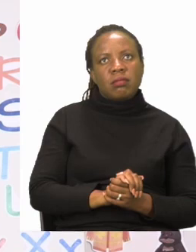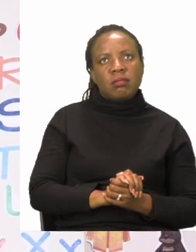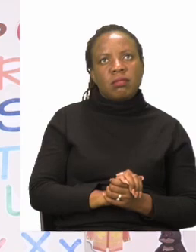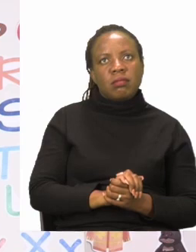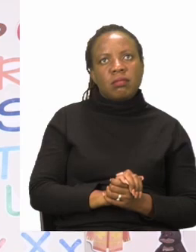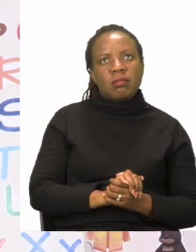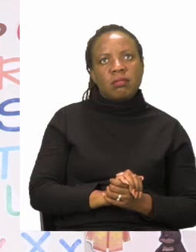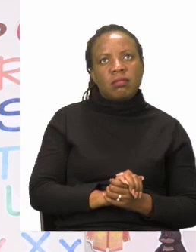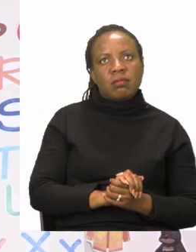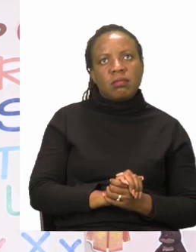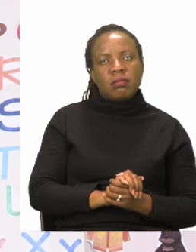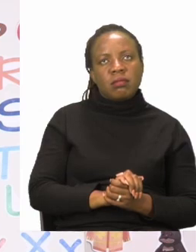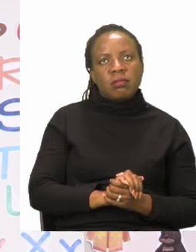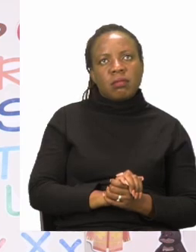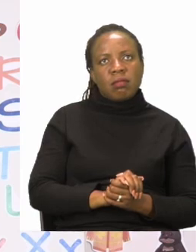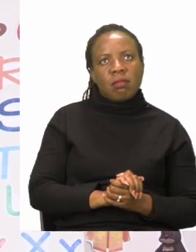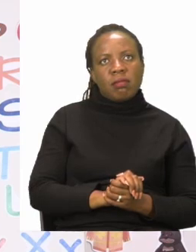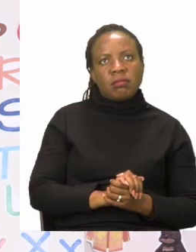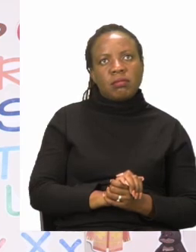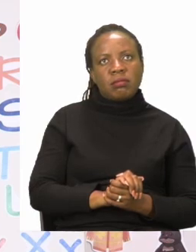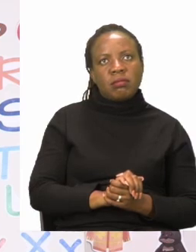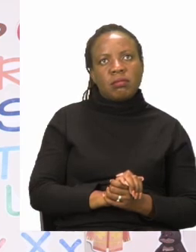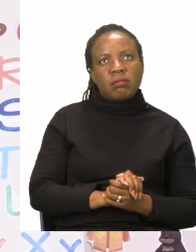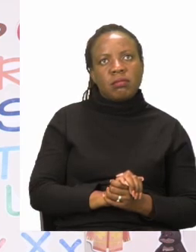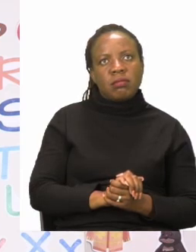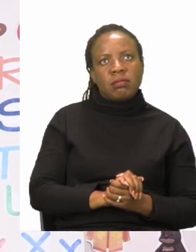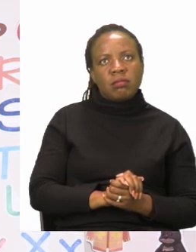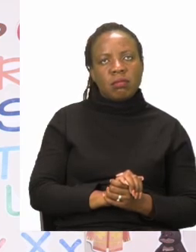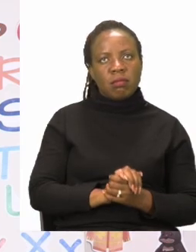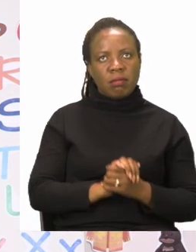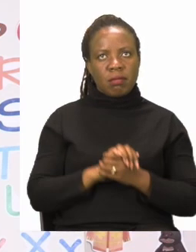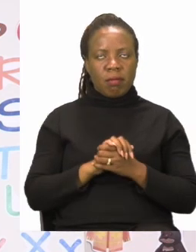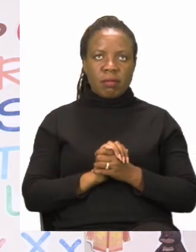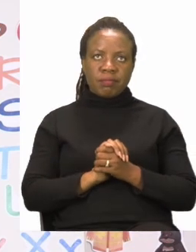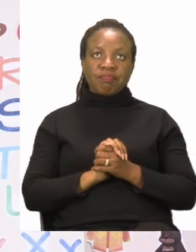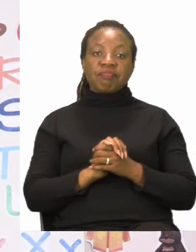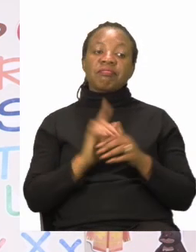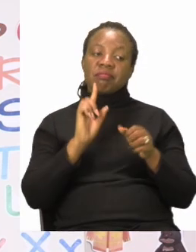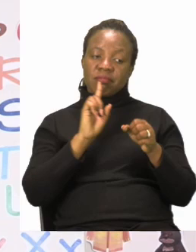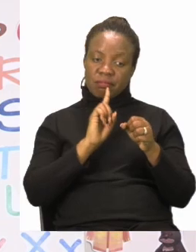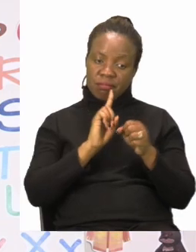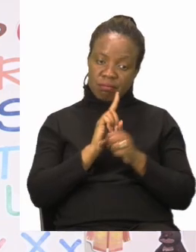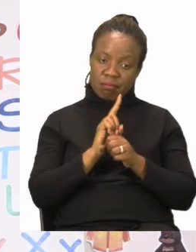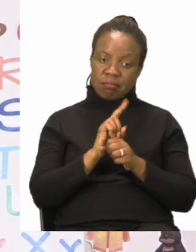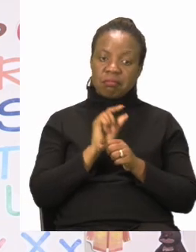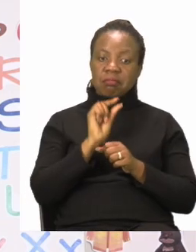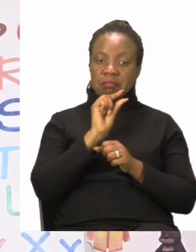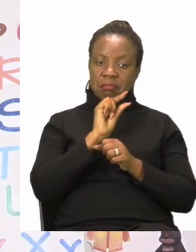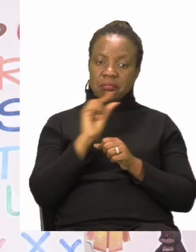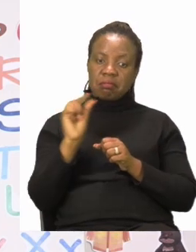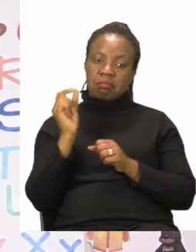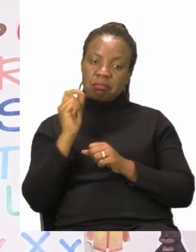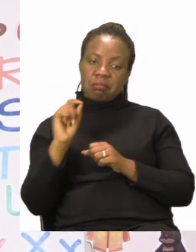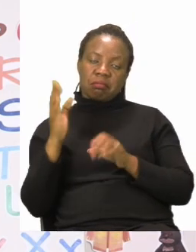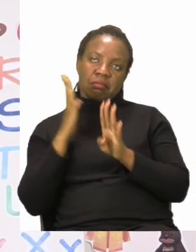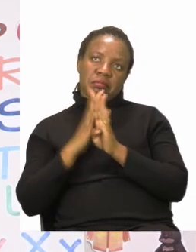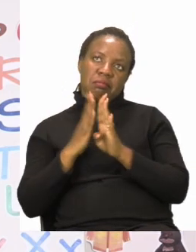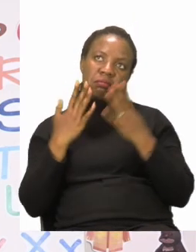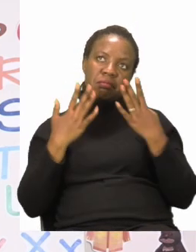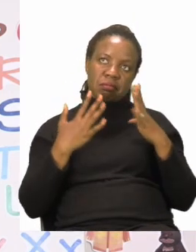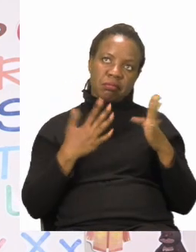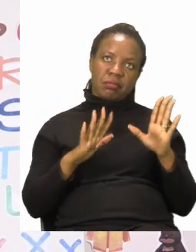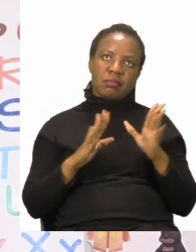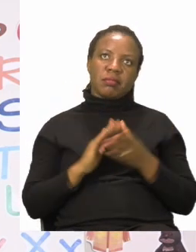word. So there we go, and we now have our first word. Right.